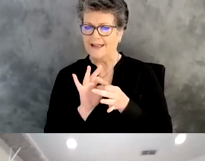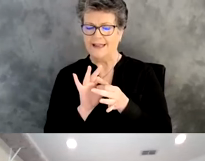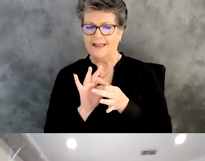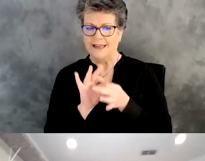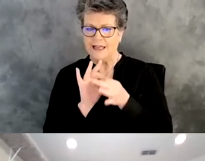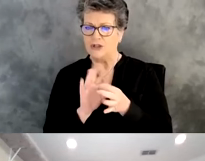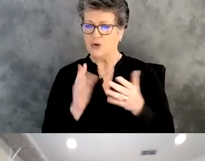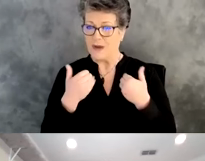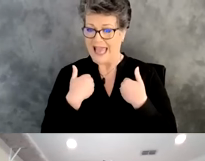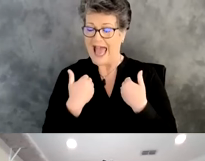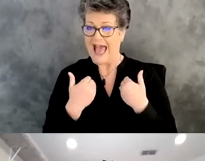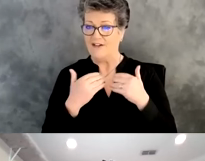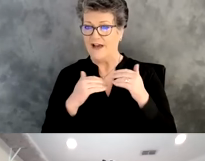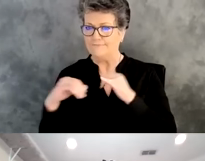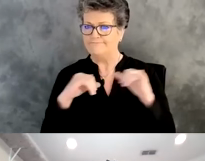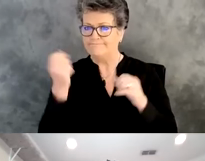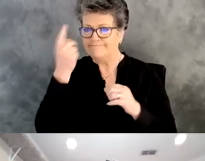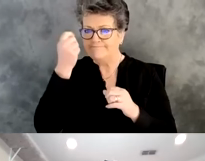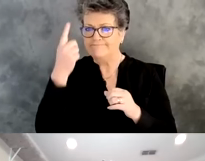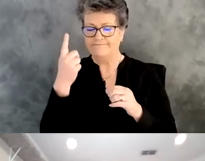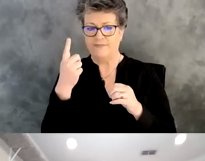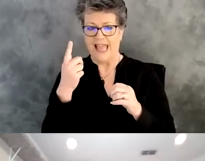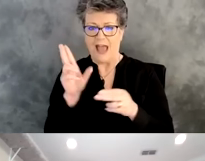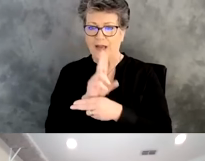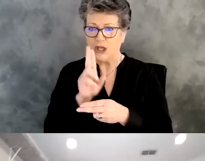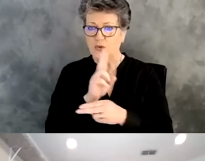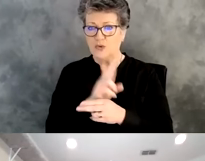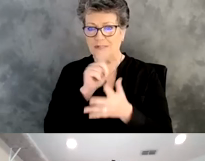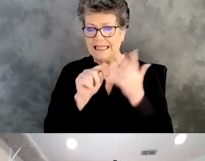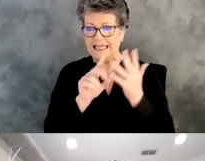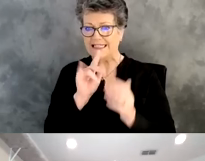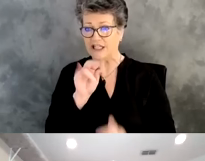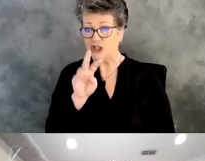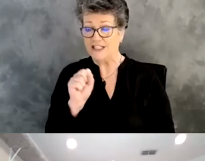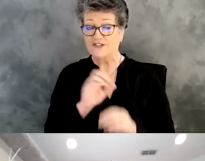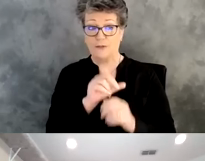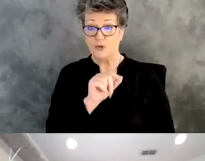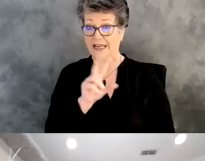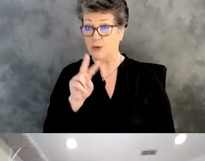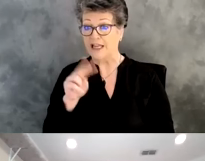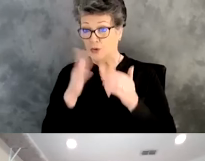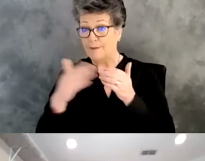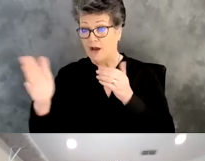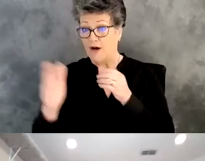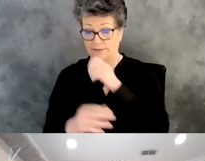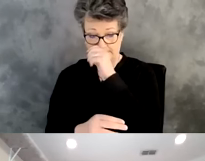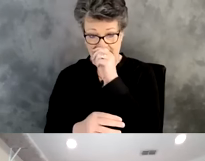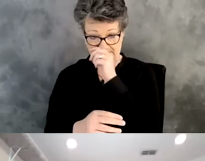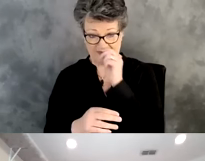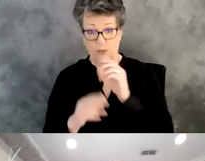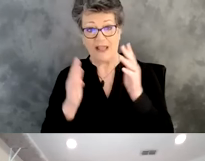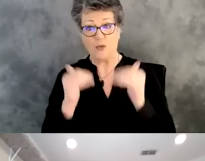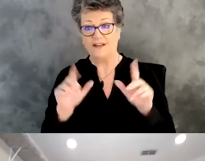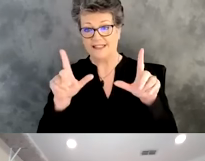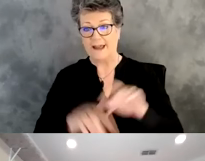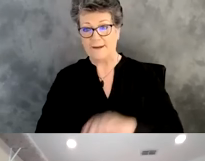base level understanding as we embark on all of these initiatives from 2022 and beyond. And so we can go on to the next